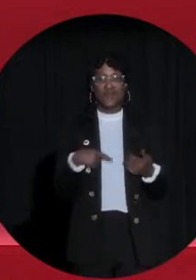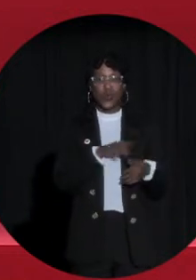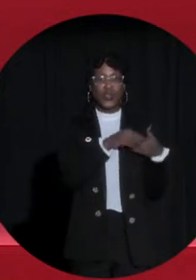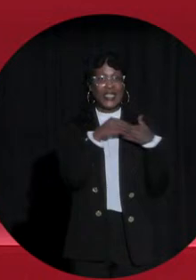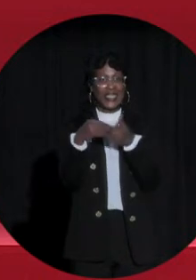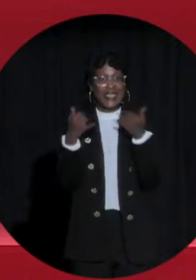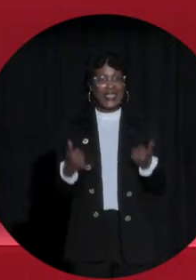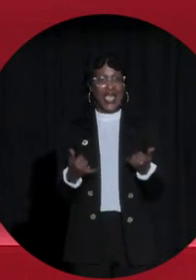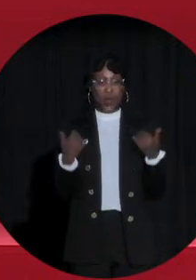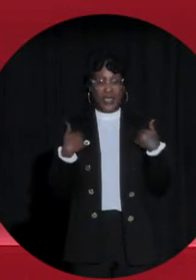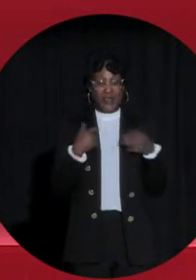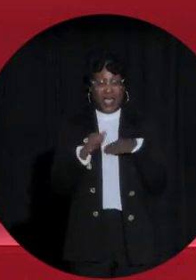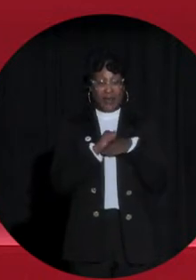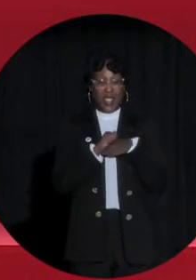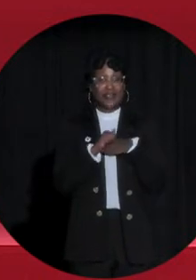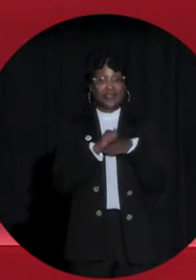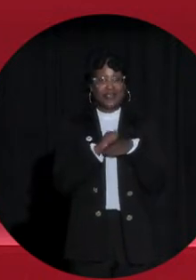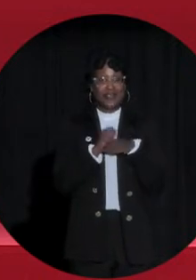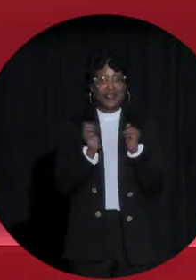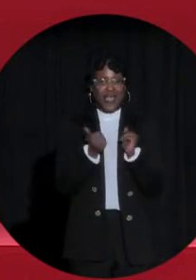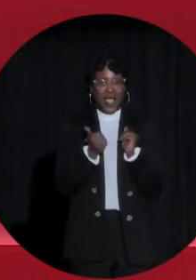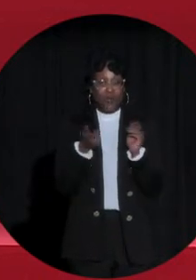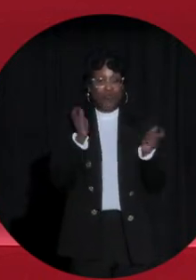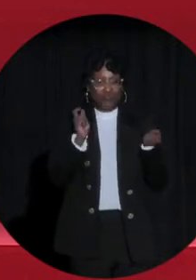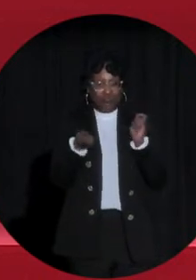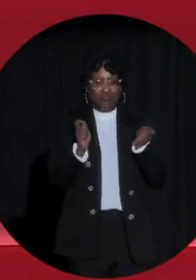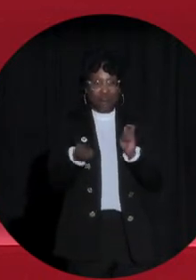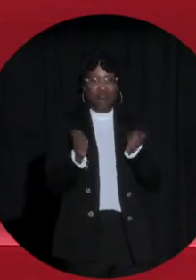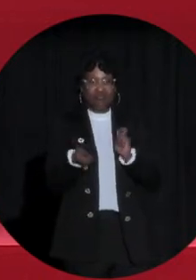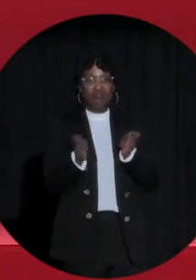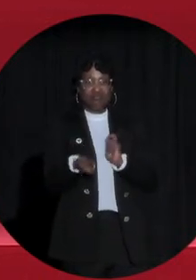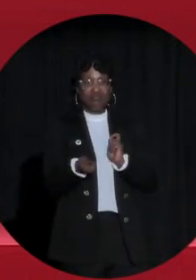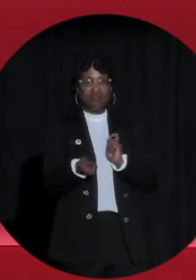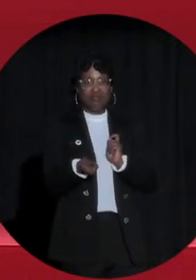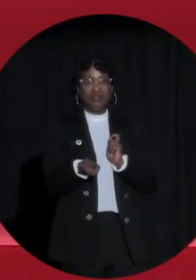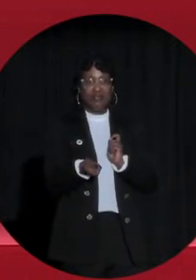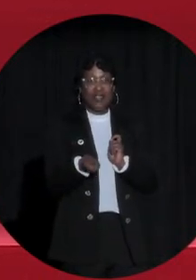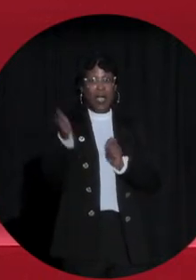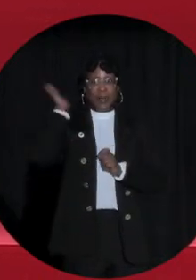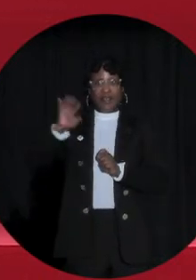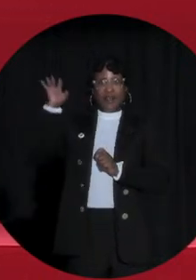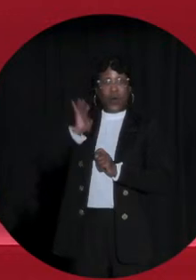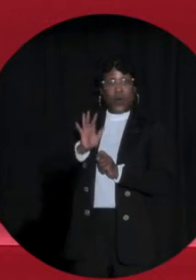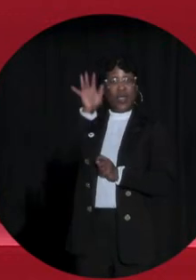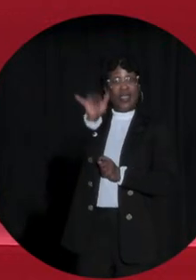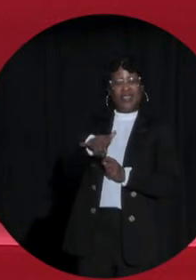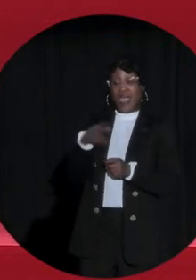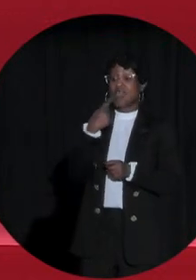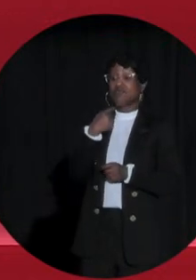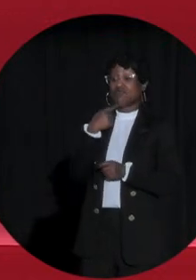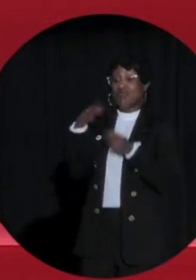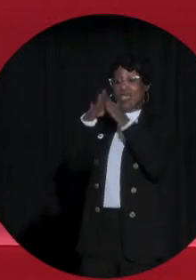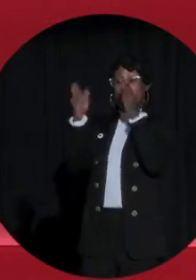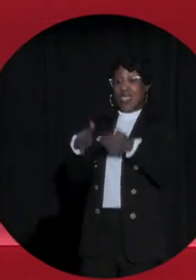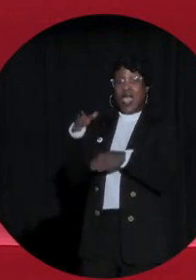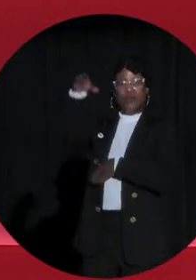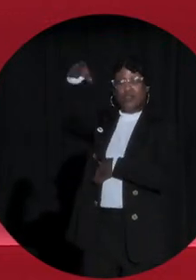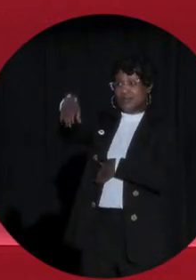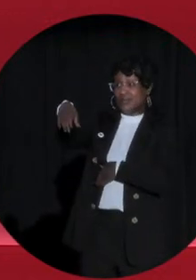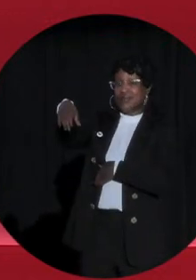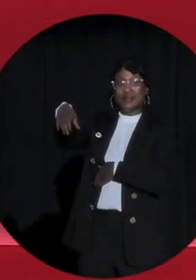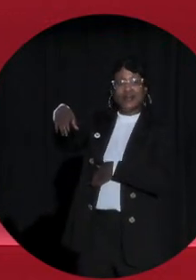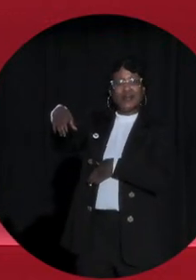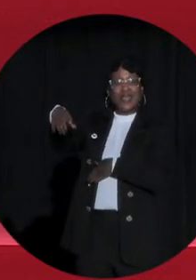same pride, the same spirit that helped us remake that red house on the hill is our power. We can make progress and we